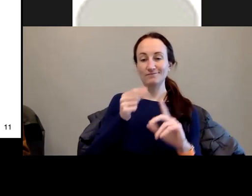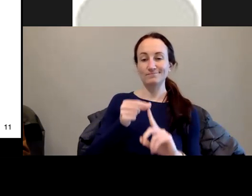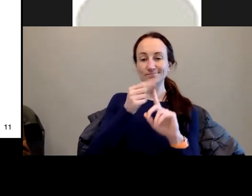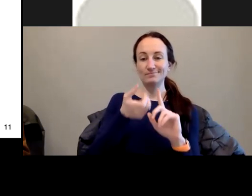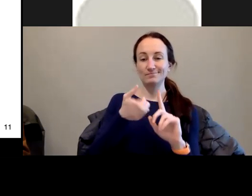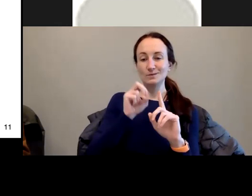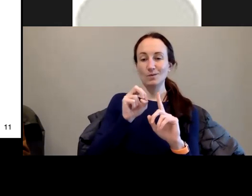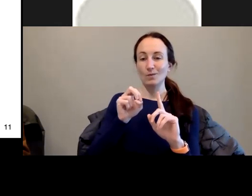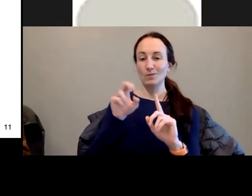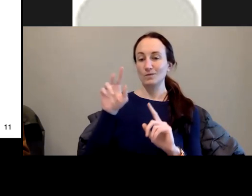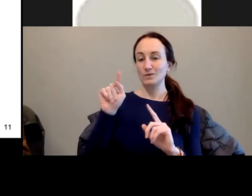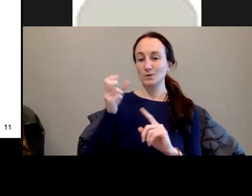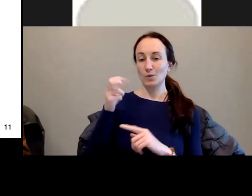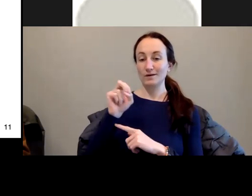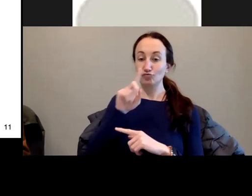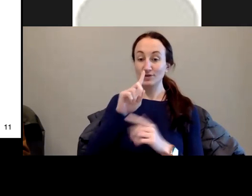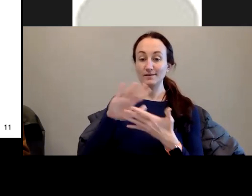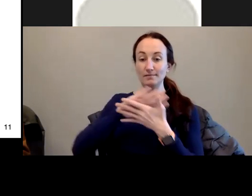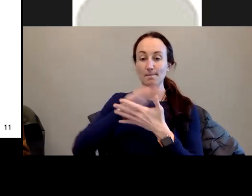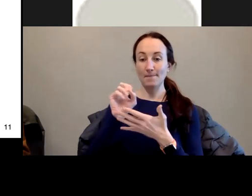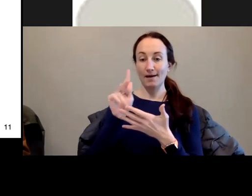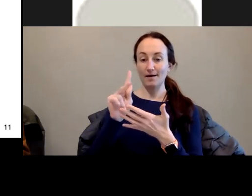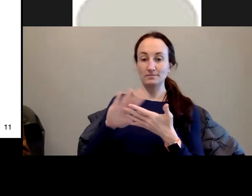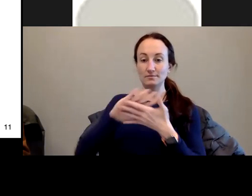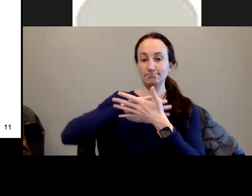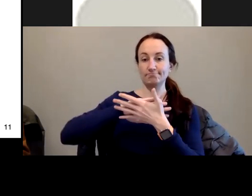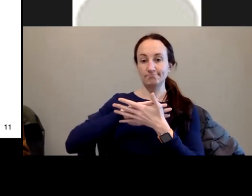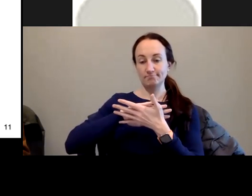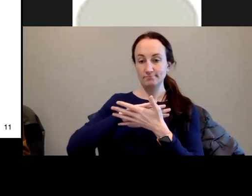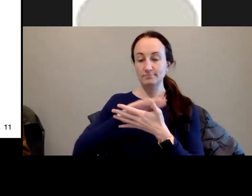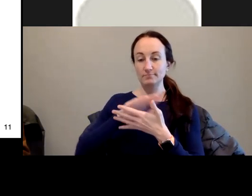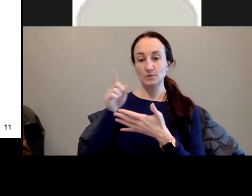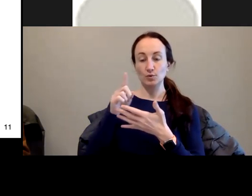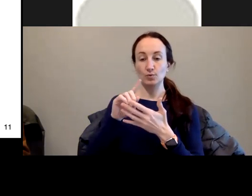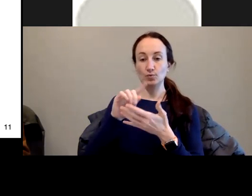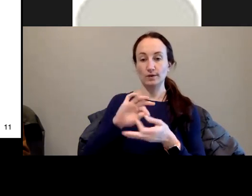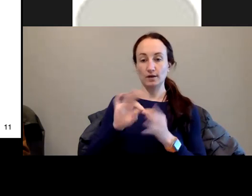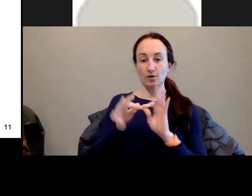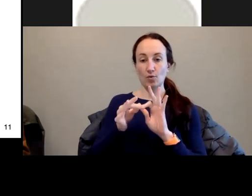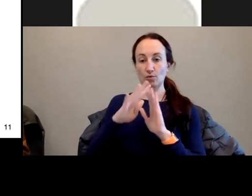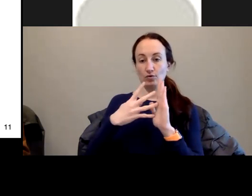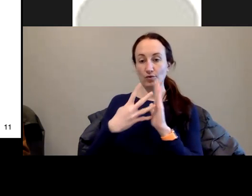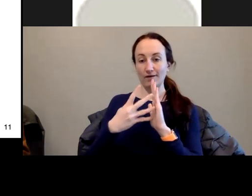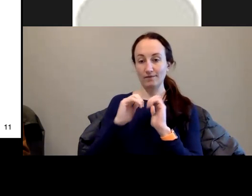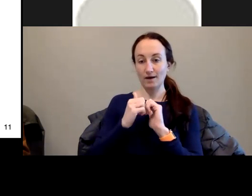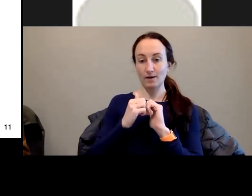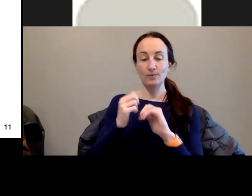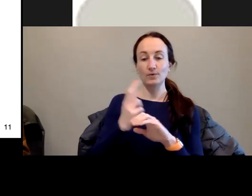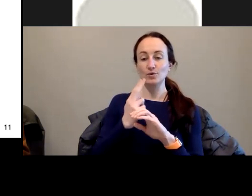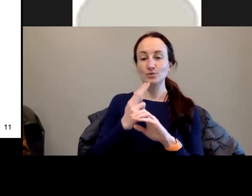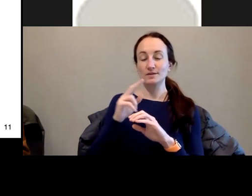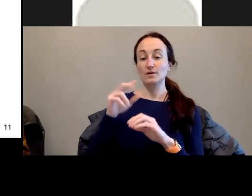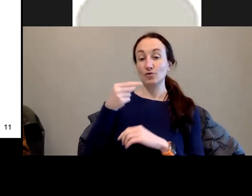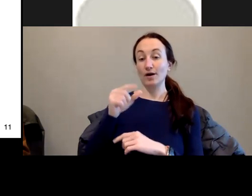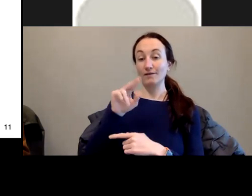special token, basically a mask, right? A special token, and you encode this graph using this graph neural